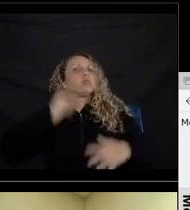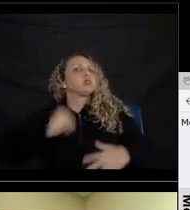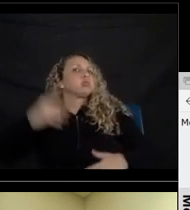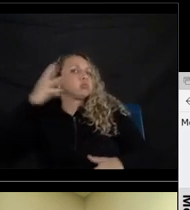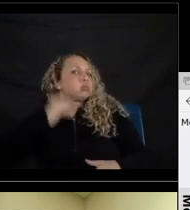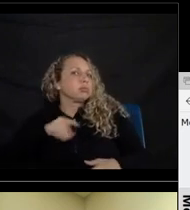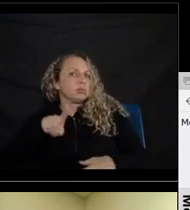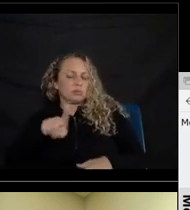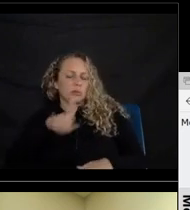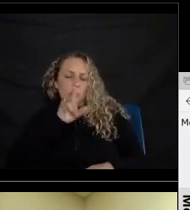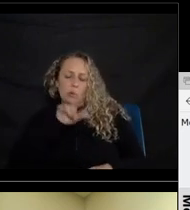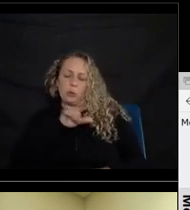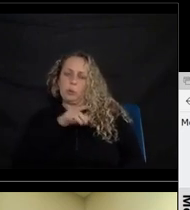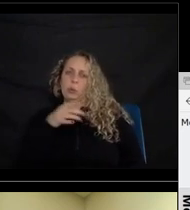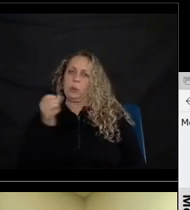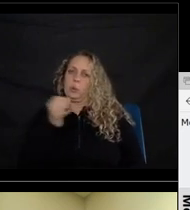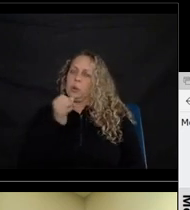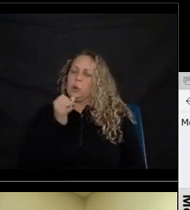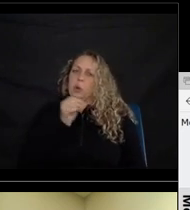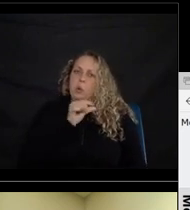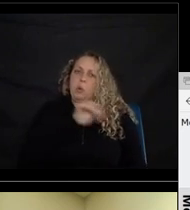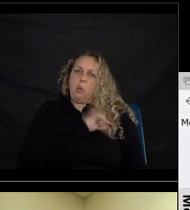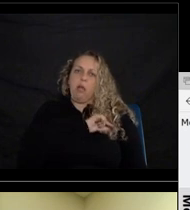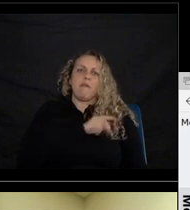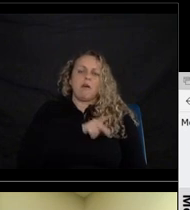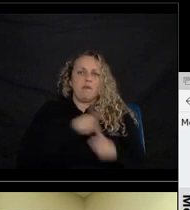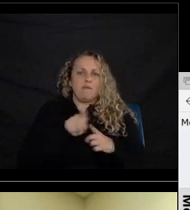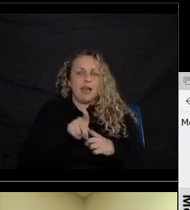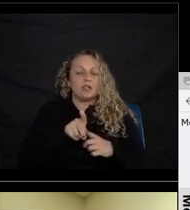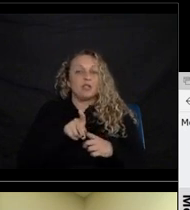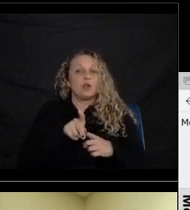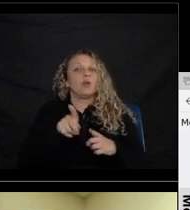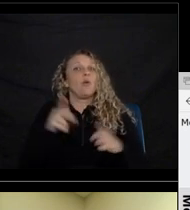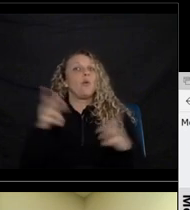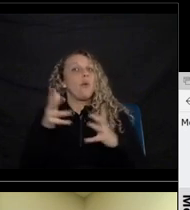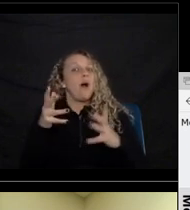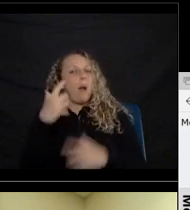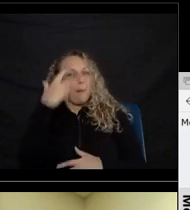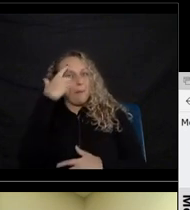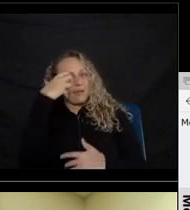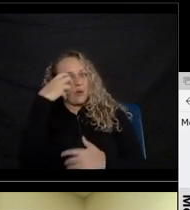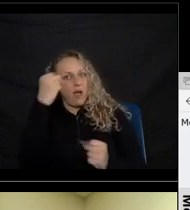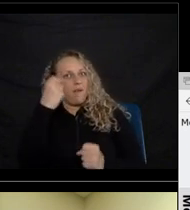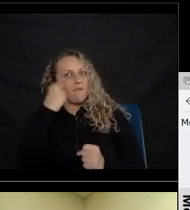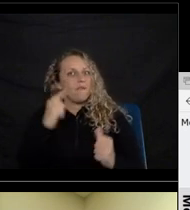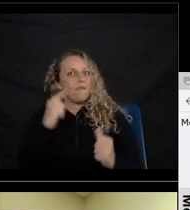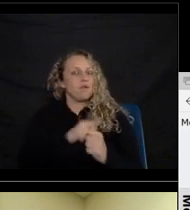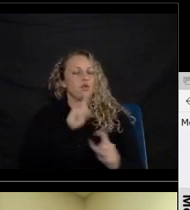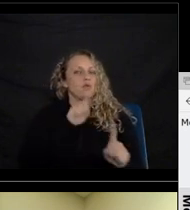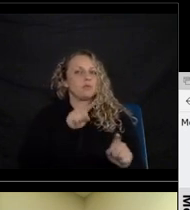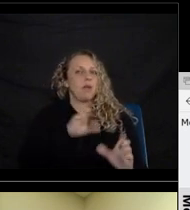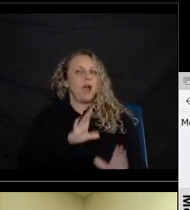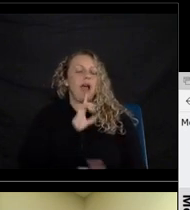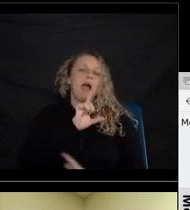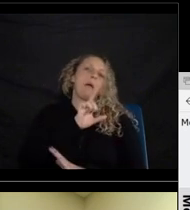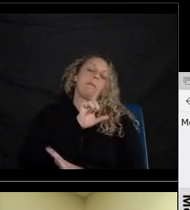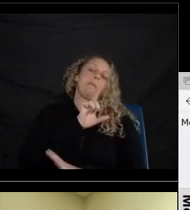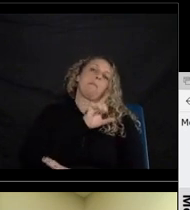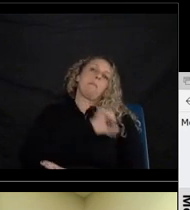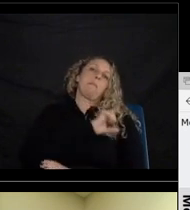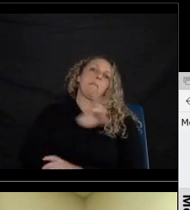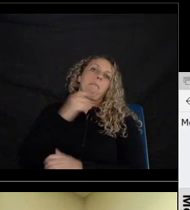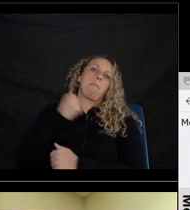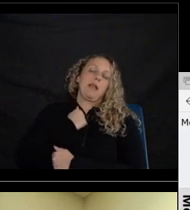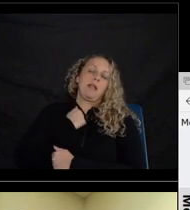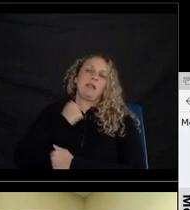professional and expert in the field of mental health for first responders and military personnel.